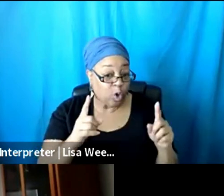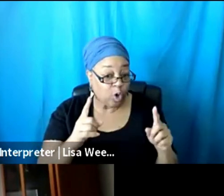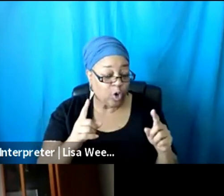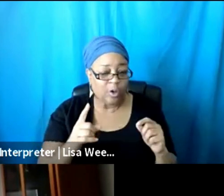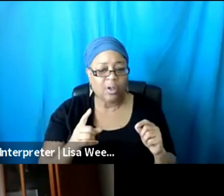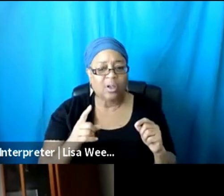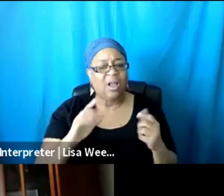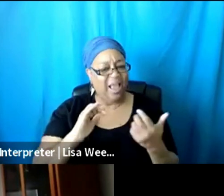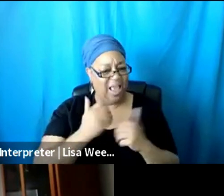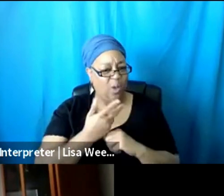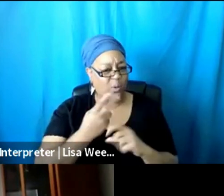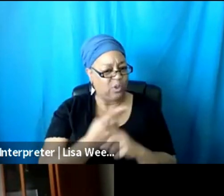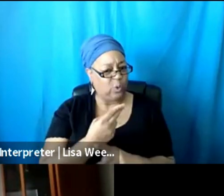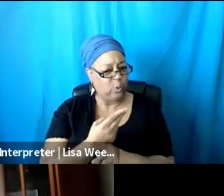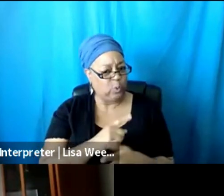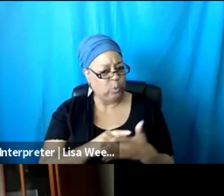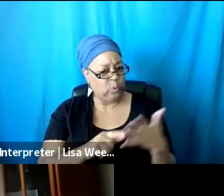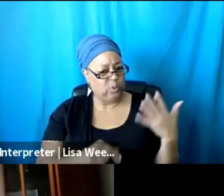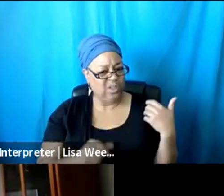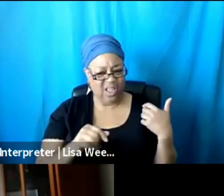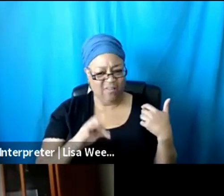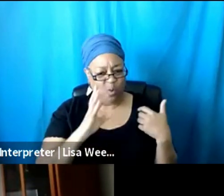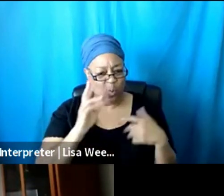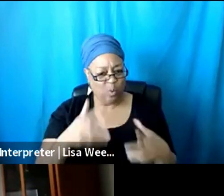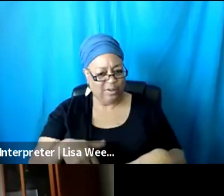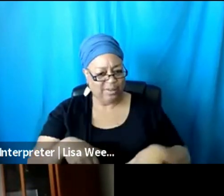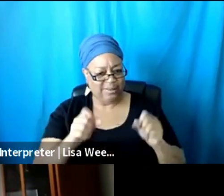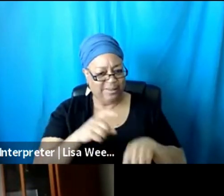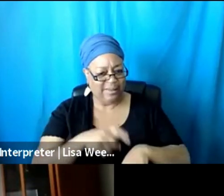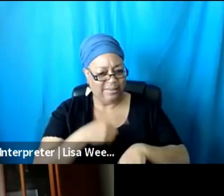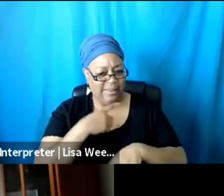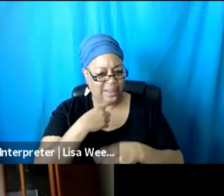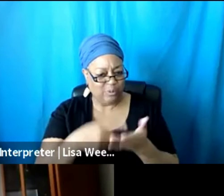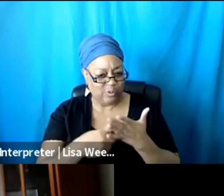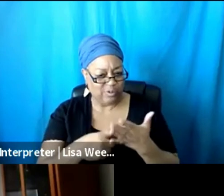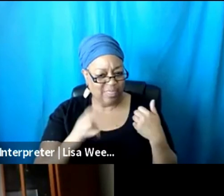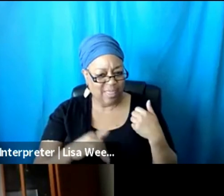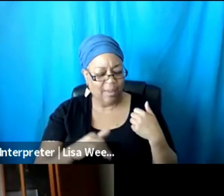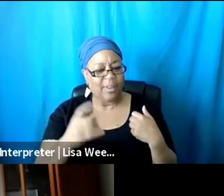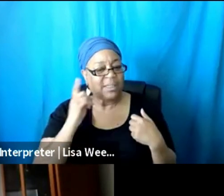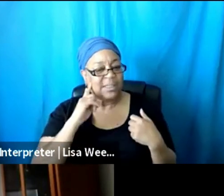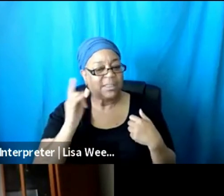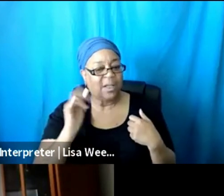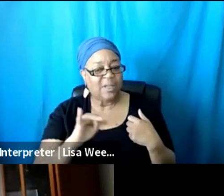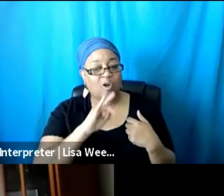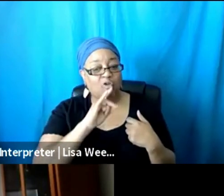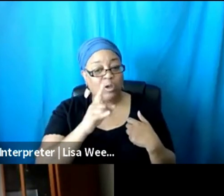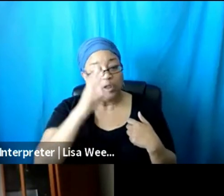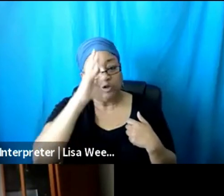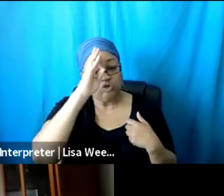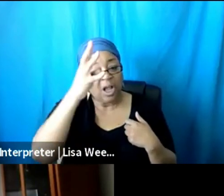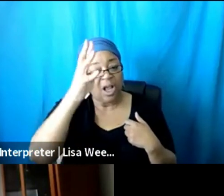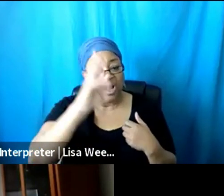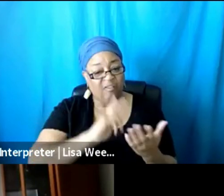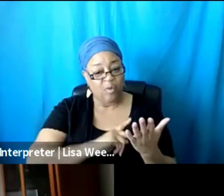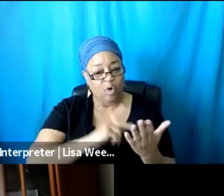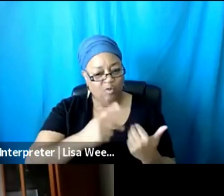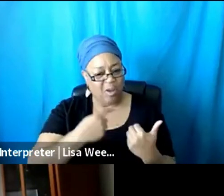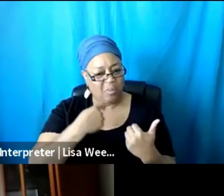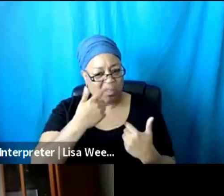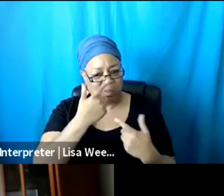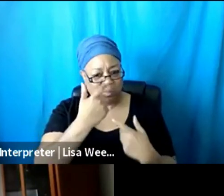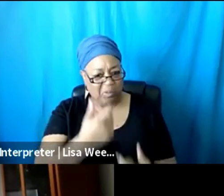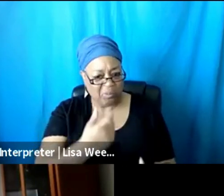was it used? And I think if you want to take a little bit of time to kind of discuss that, because that sounds like a really innovative program, and I think we'd be interested in that.